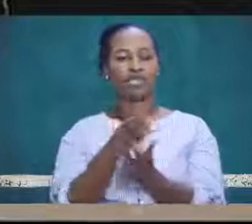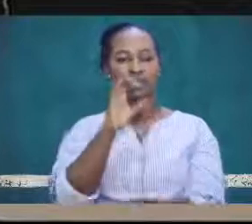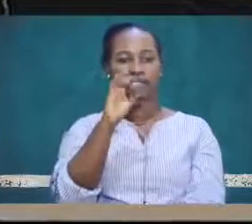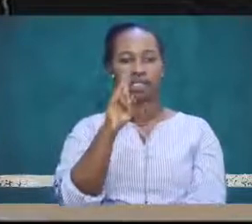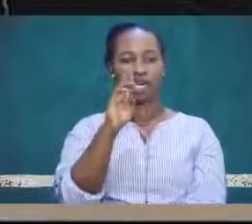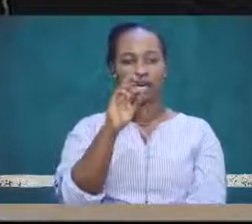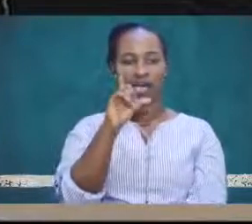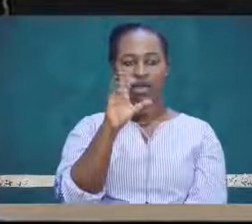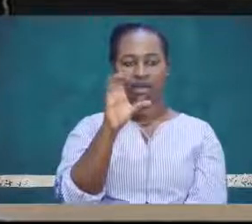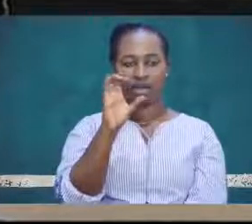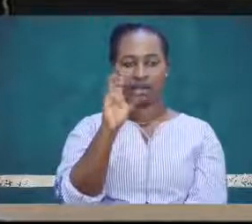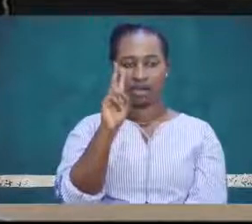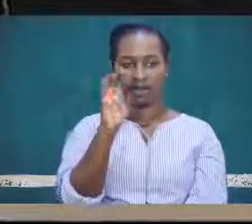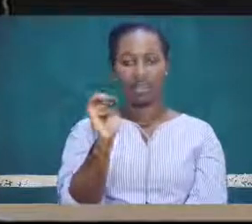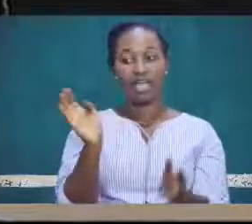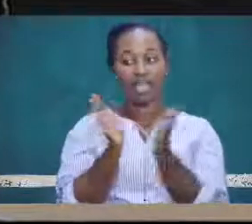general equation of